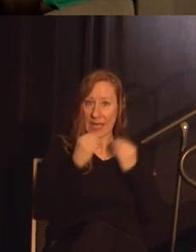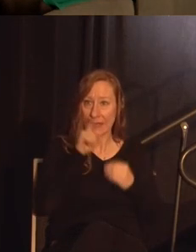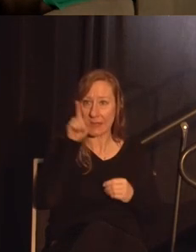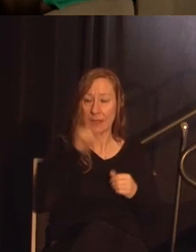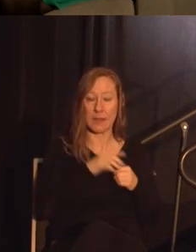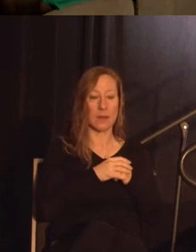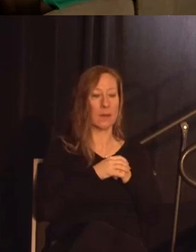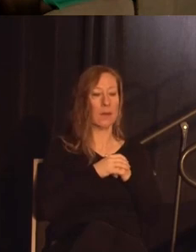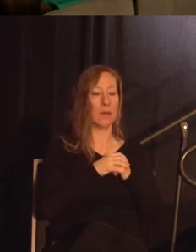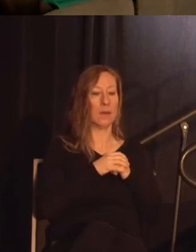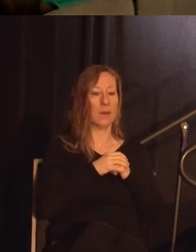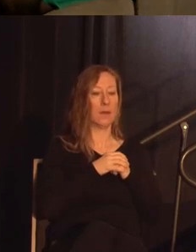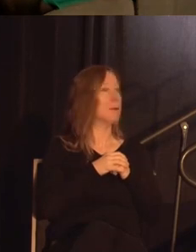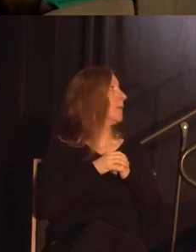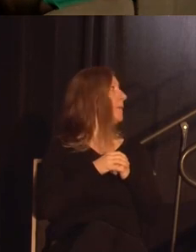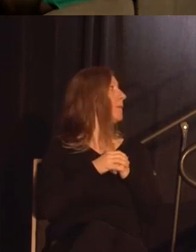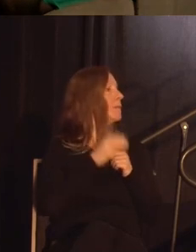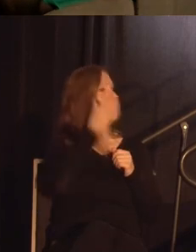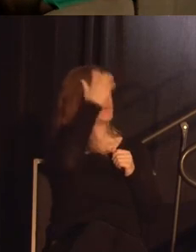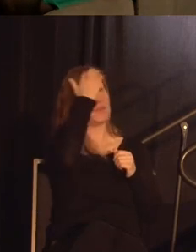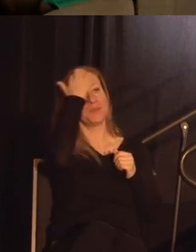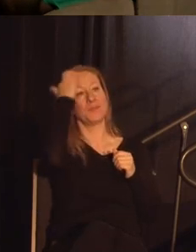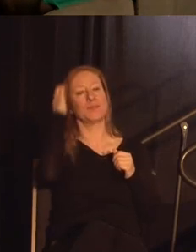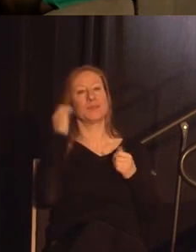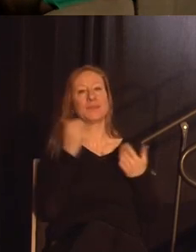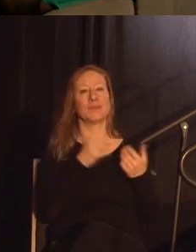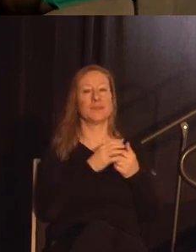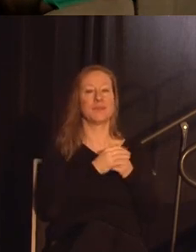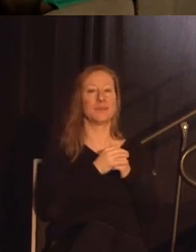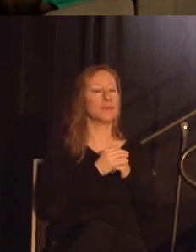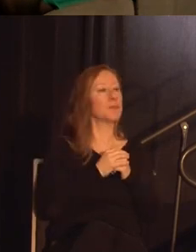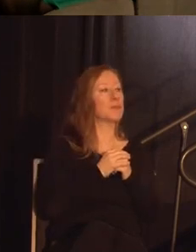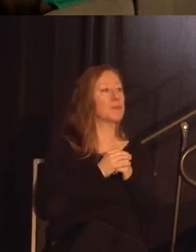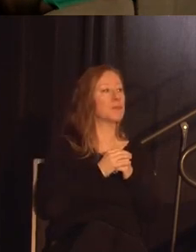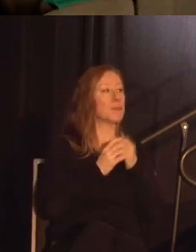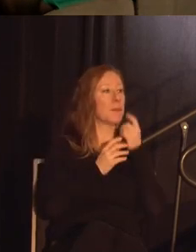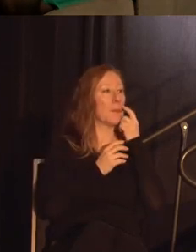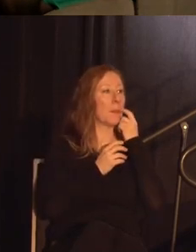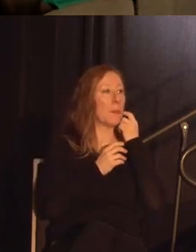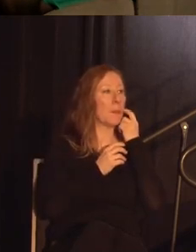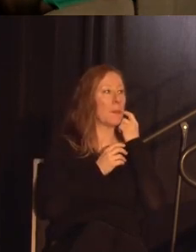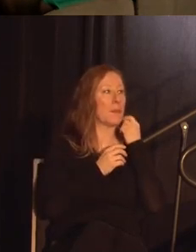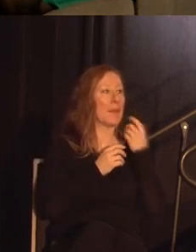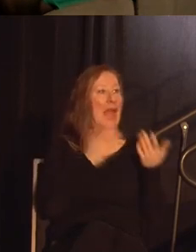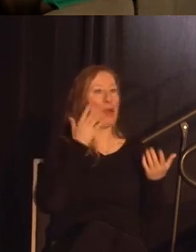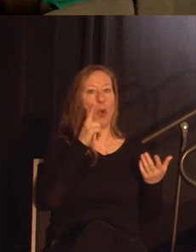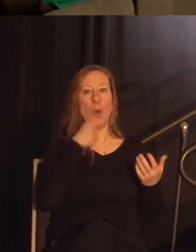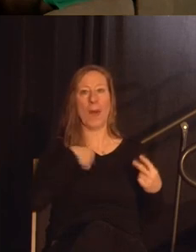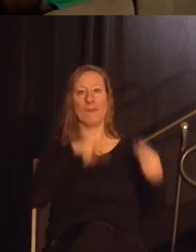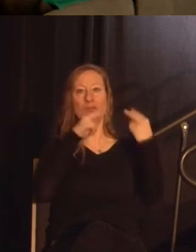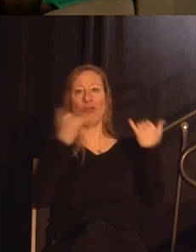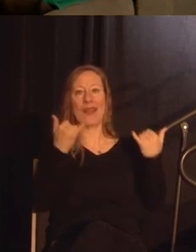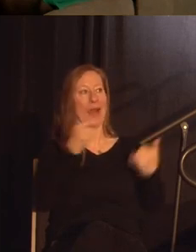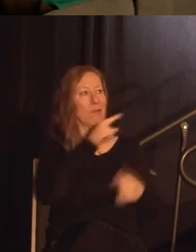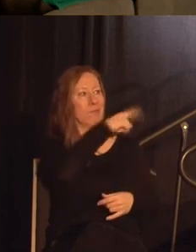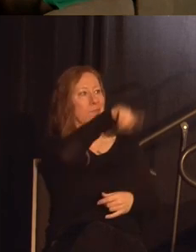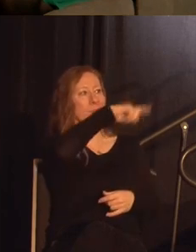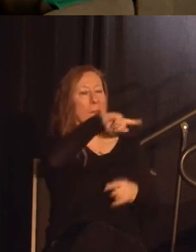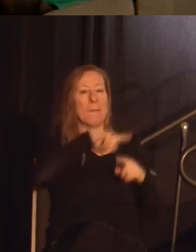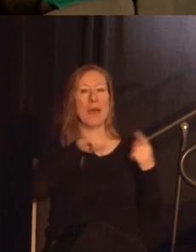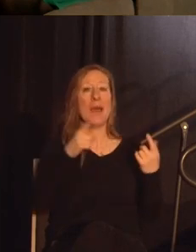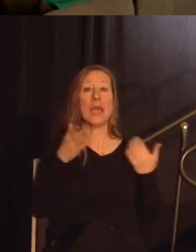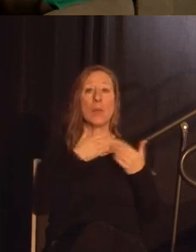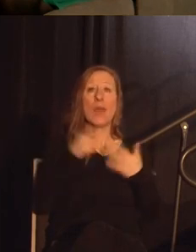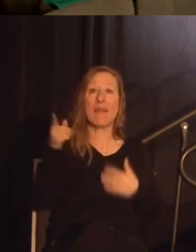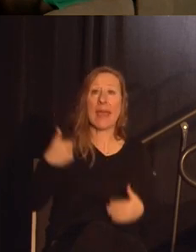like, I don't know who I'm looking at in terms of, in the far distance, it's the snack corner I'm looking at. And they had seaweed, which